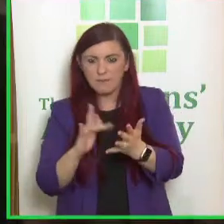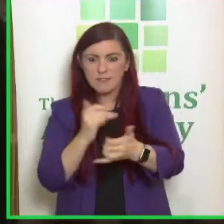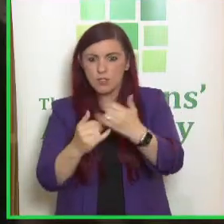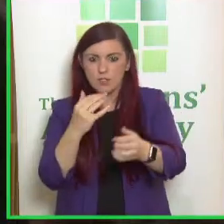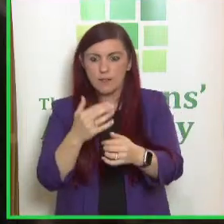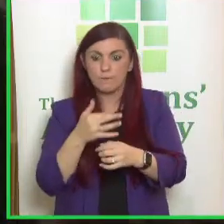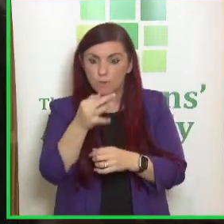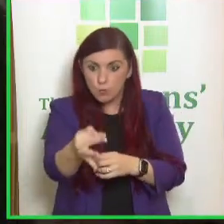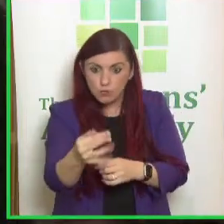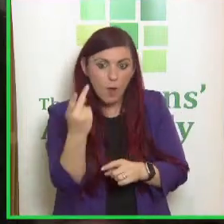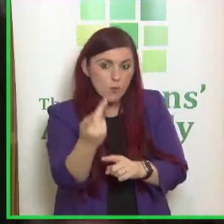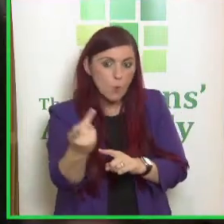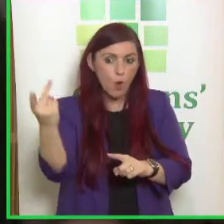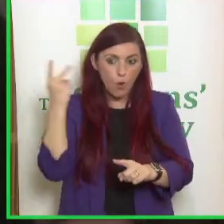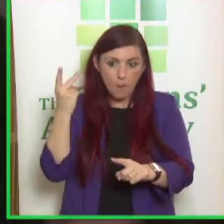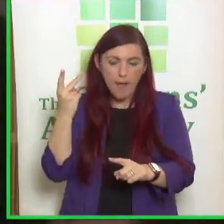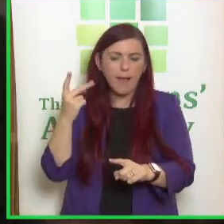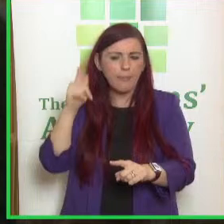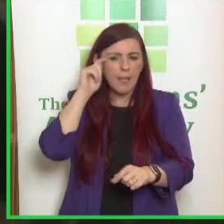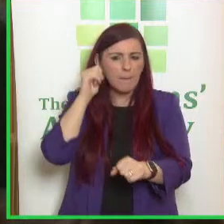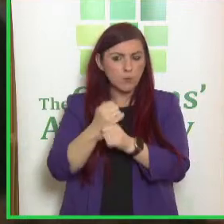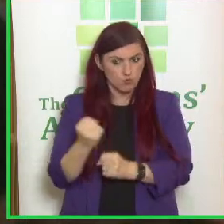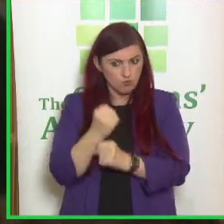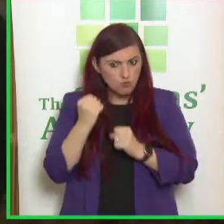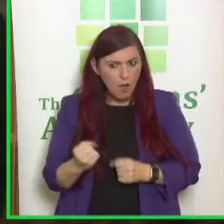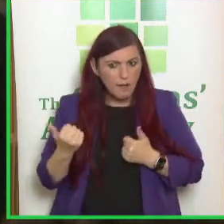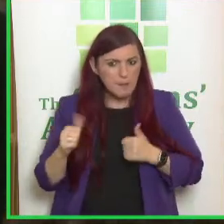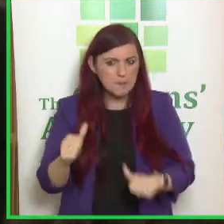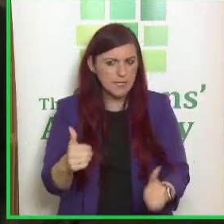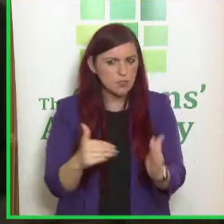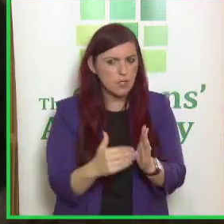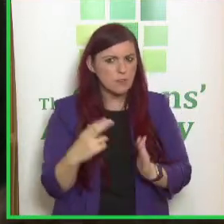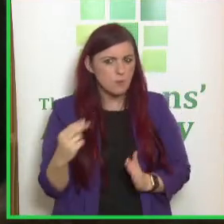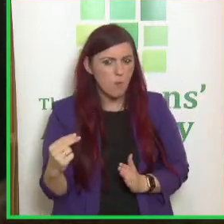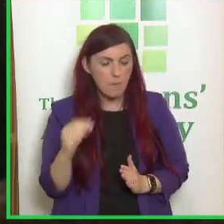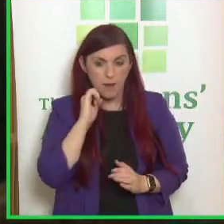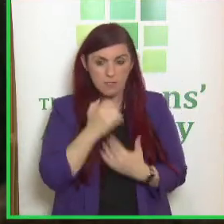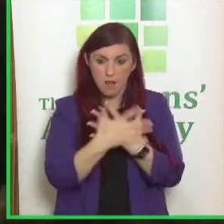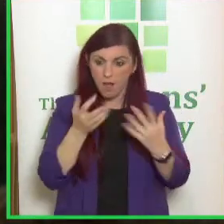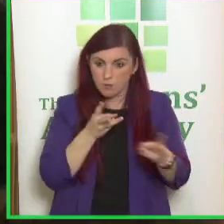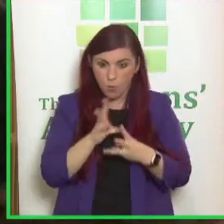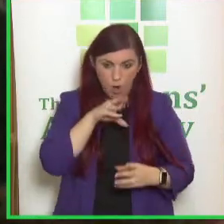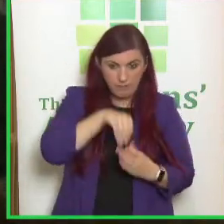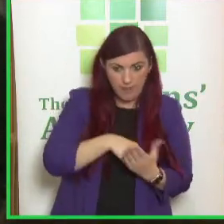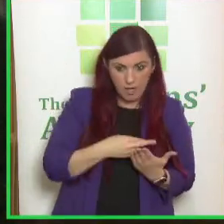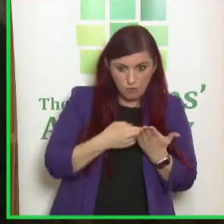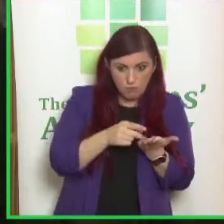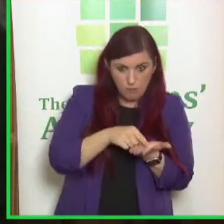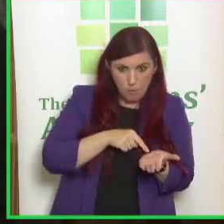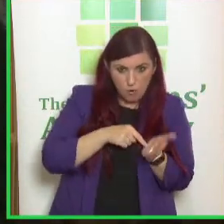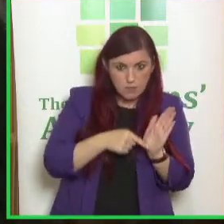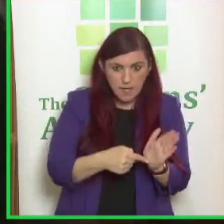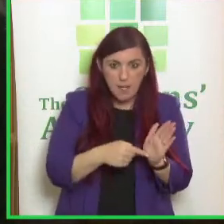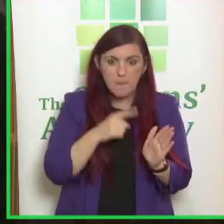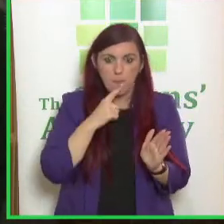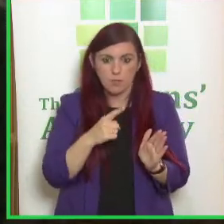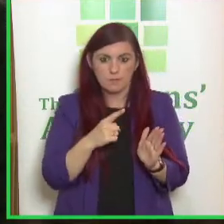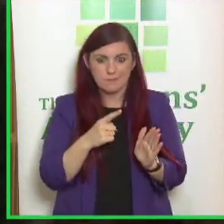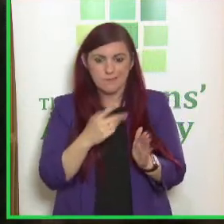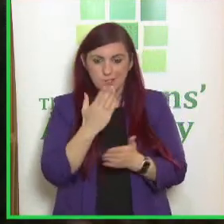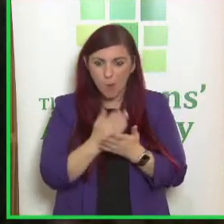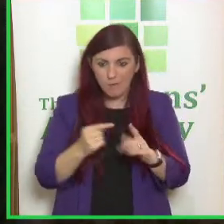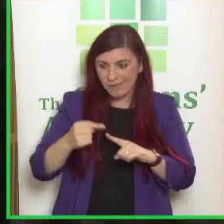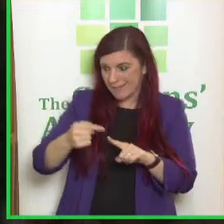we on implementation. Because there is a lot of good stuff in this report, but some of it has probably been said over the years and has been in other